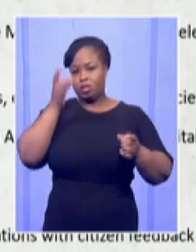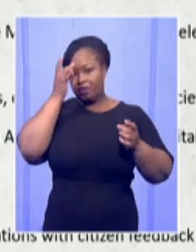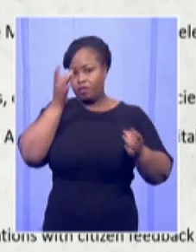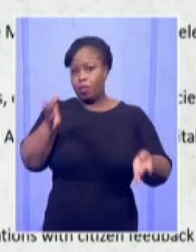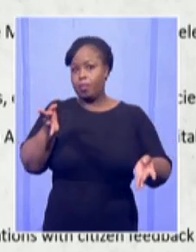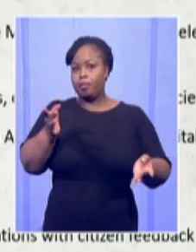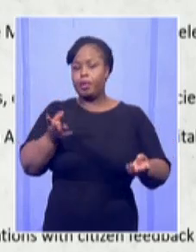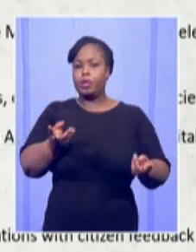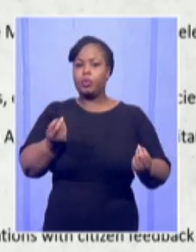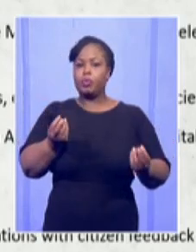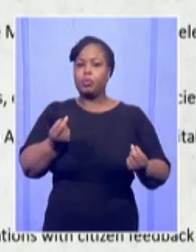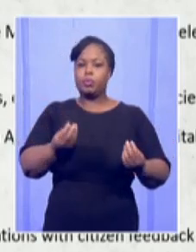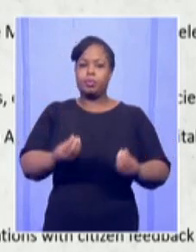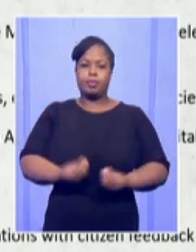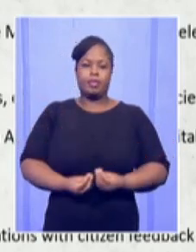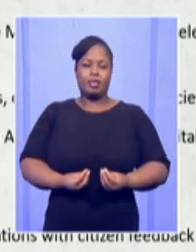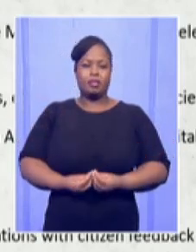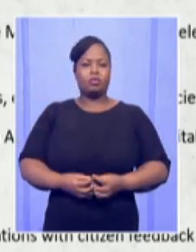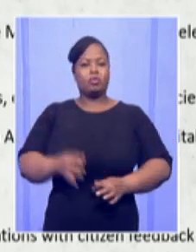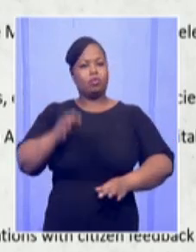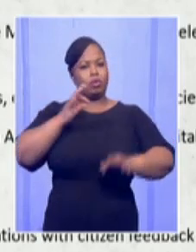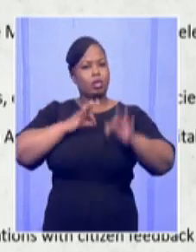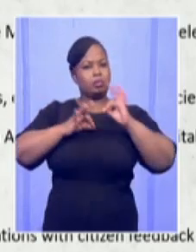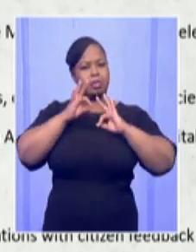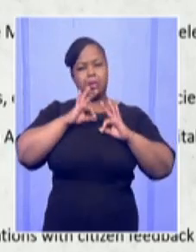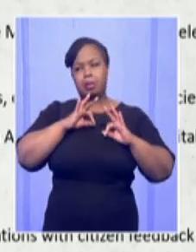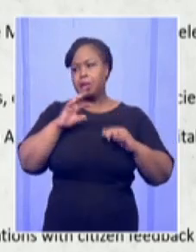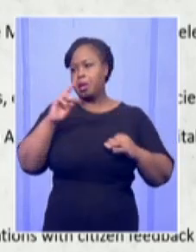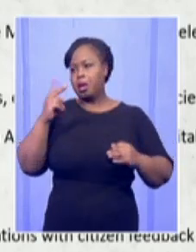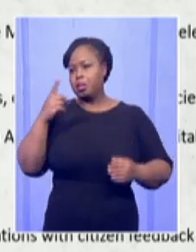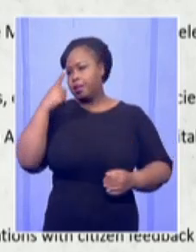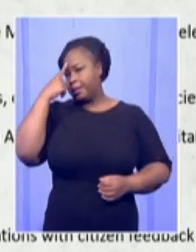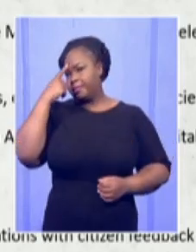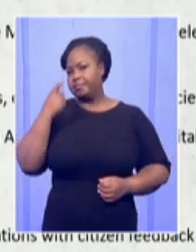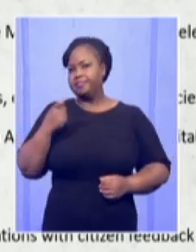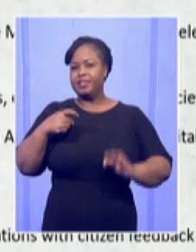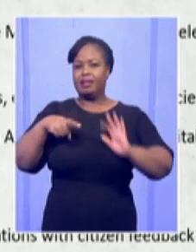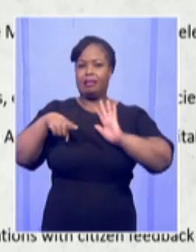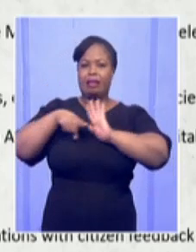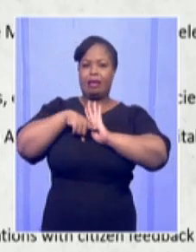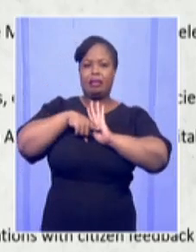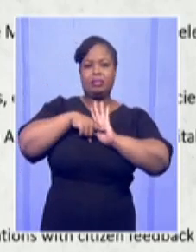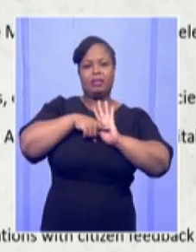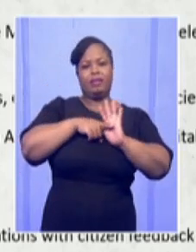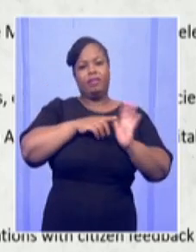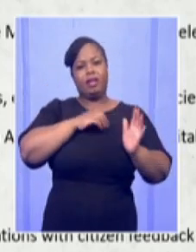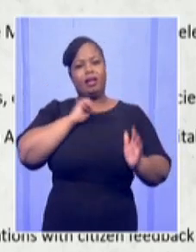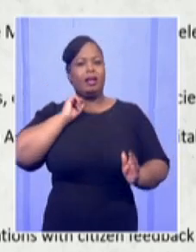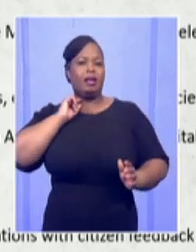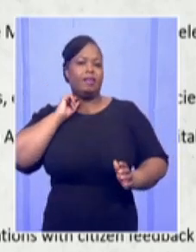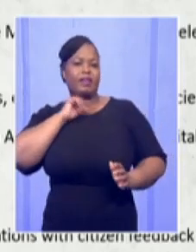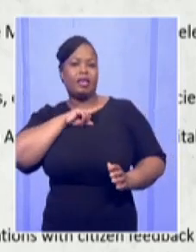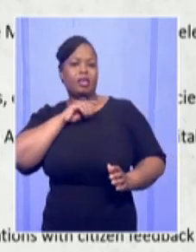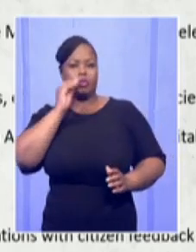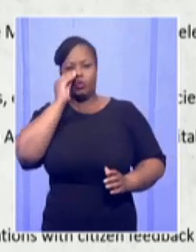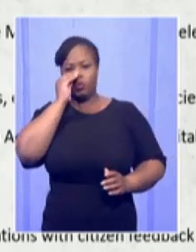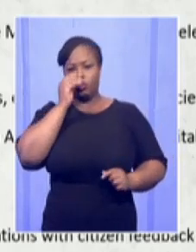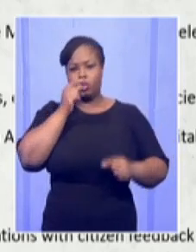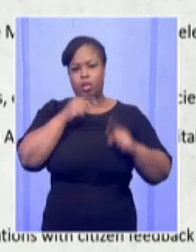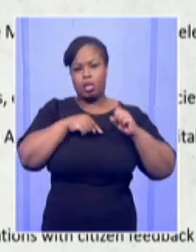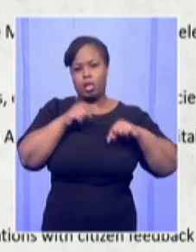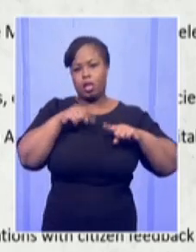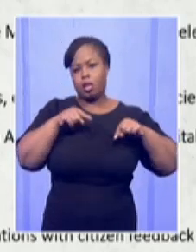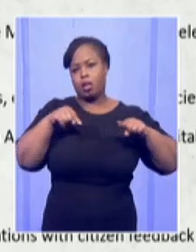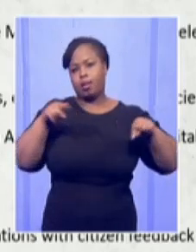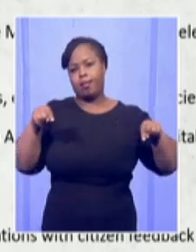know. Clarifying also the myths connected to these things. So it was a very concerted effort in the communication space. The